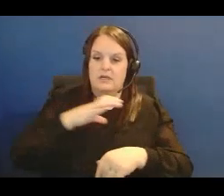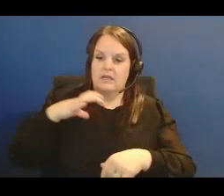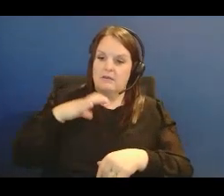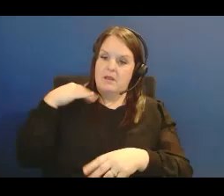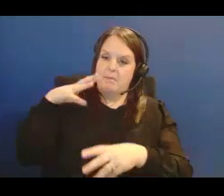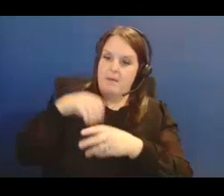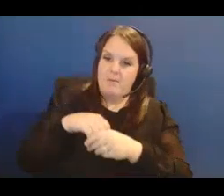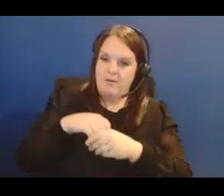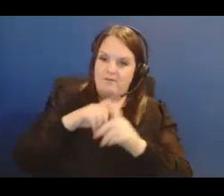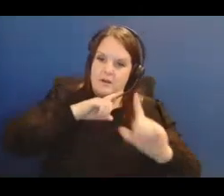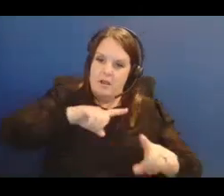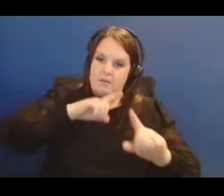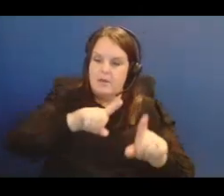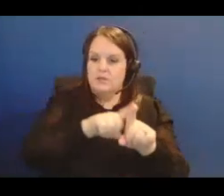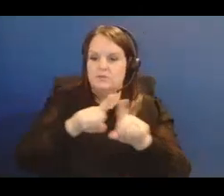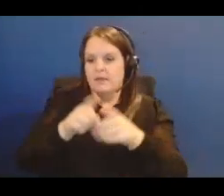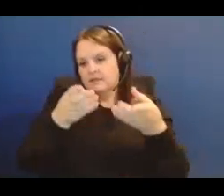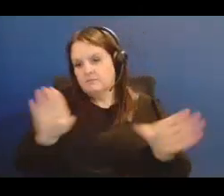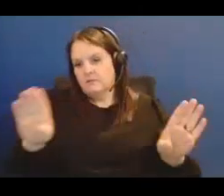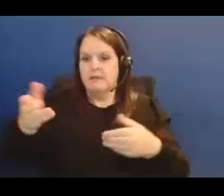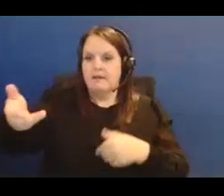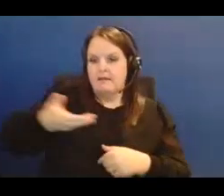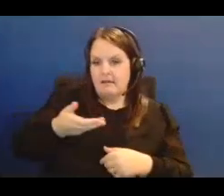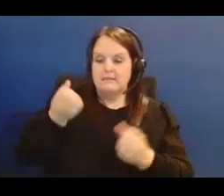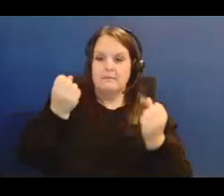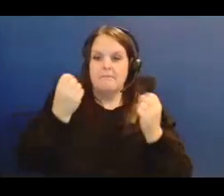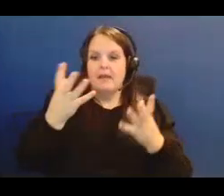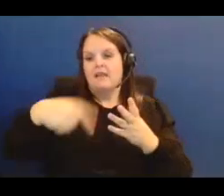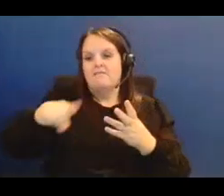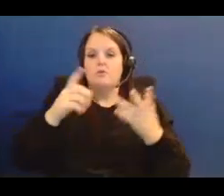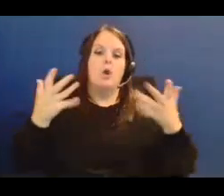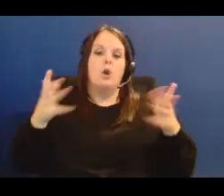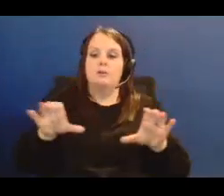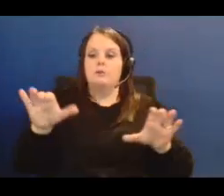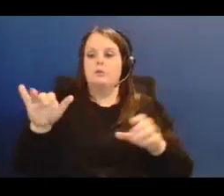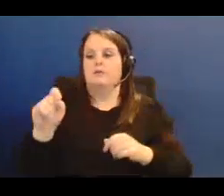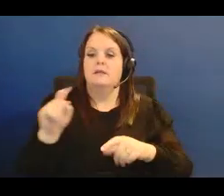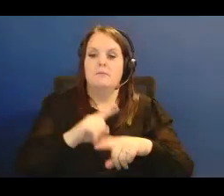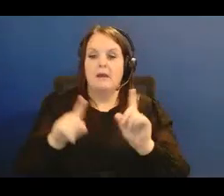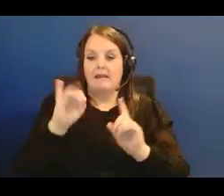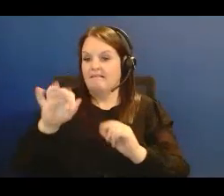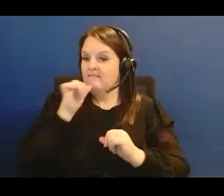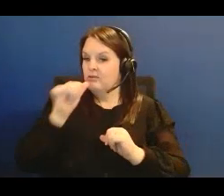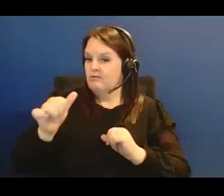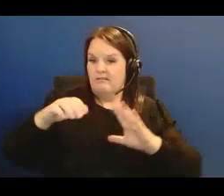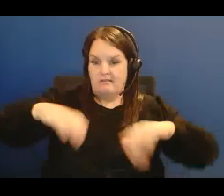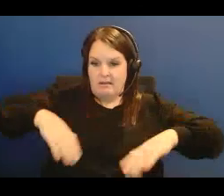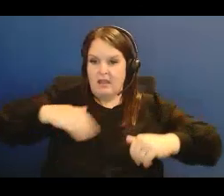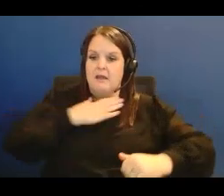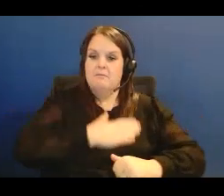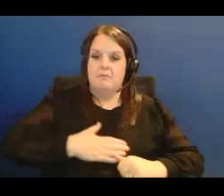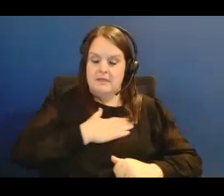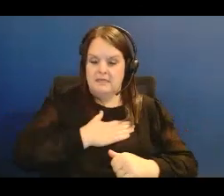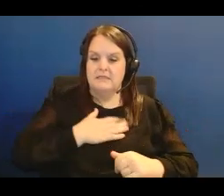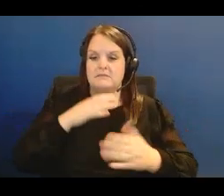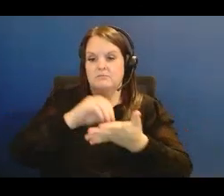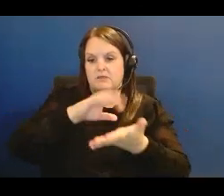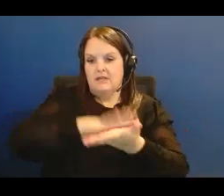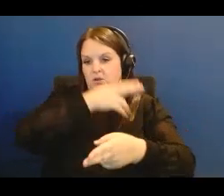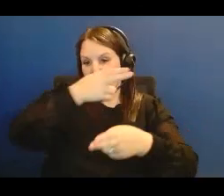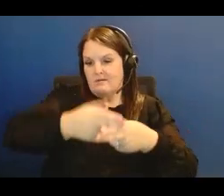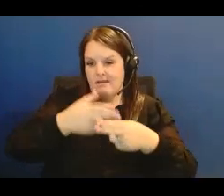for attending, as well as for the public and guests. Many of you are already doing so, but if you have not yet done so, please put your name and title in